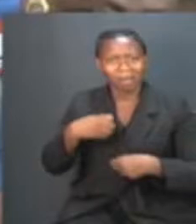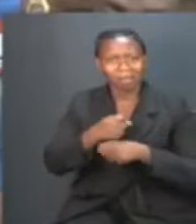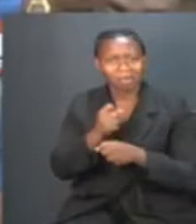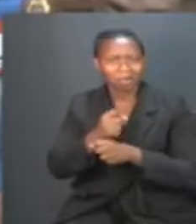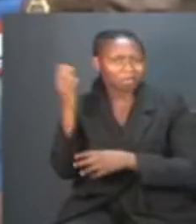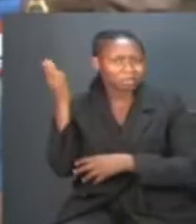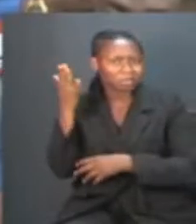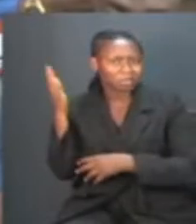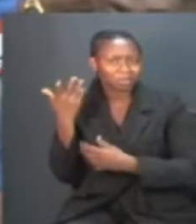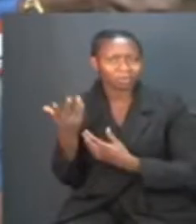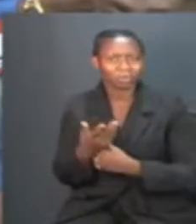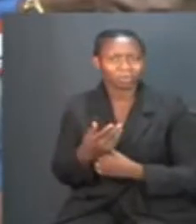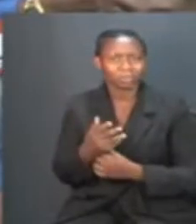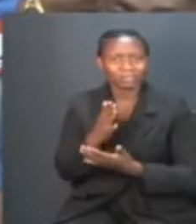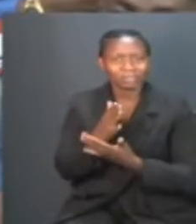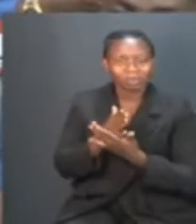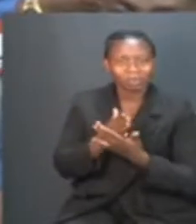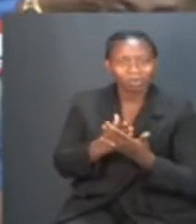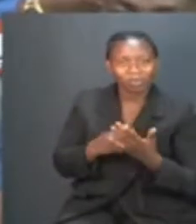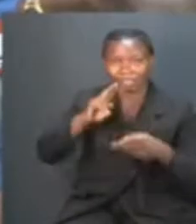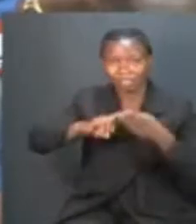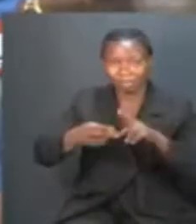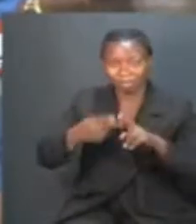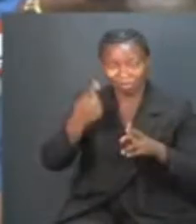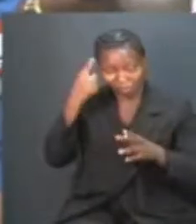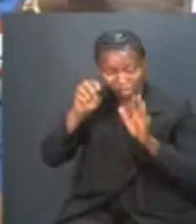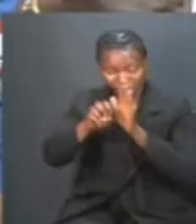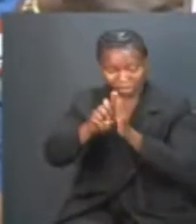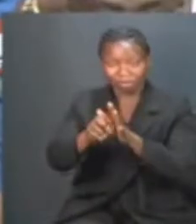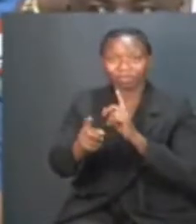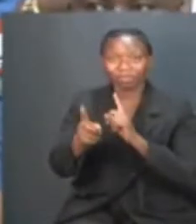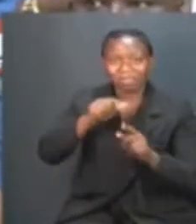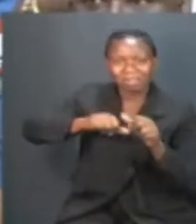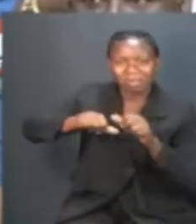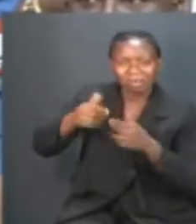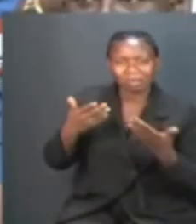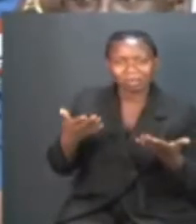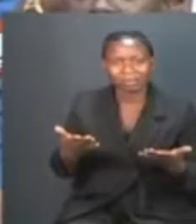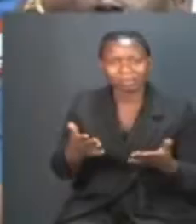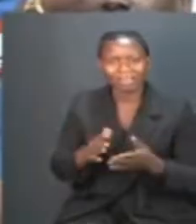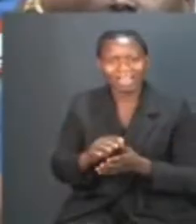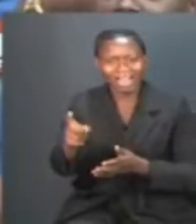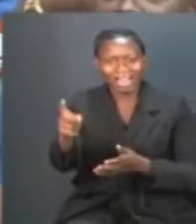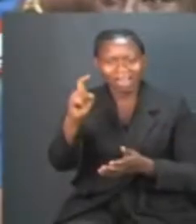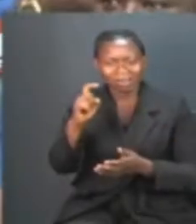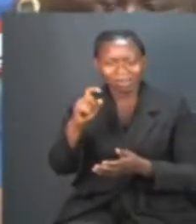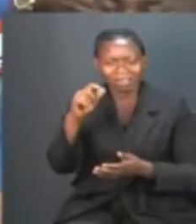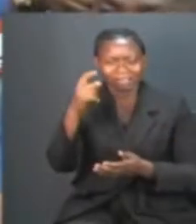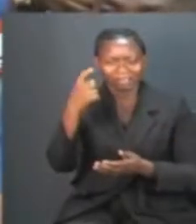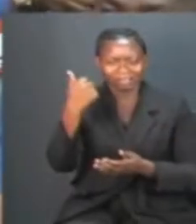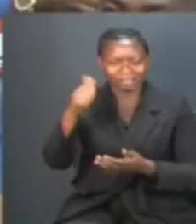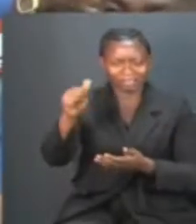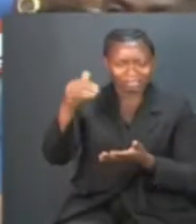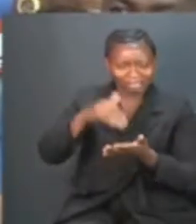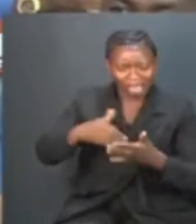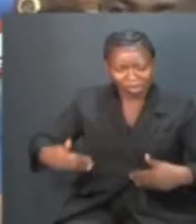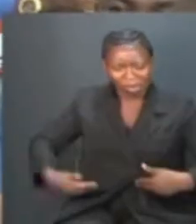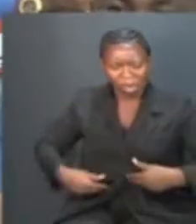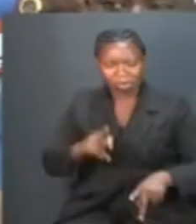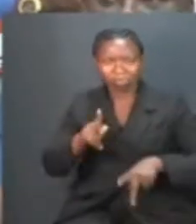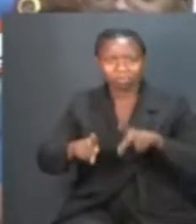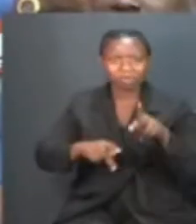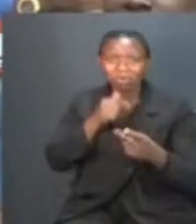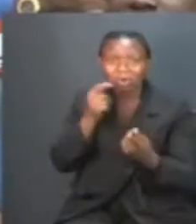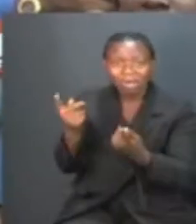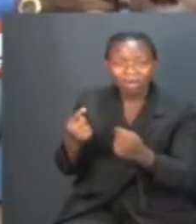was charitable with some of the figures. For instance, if you are talking about almost 110,000 young people